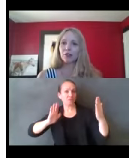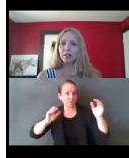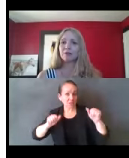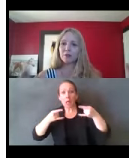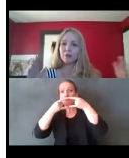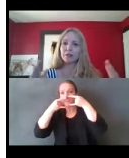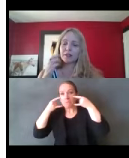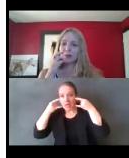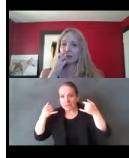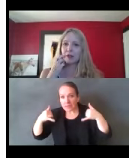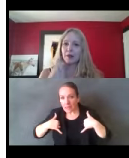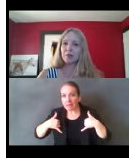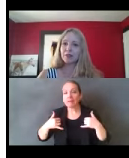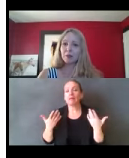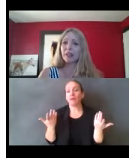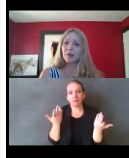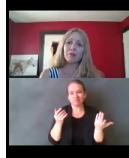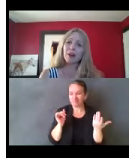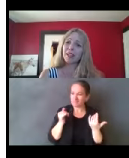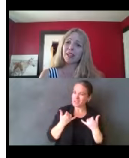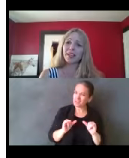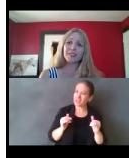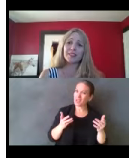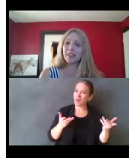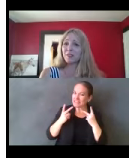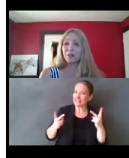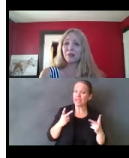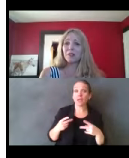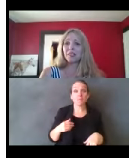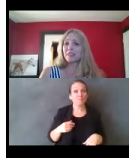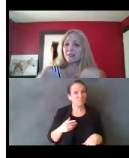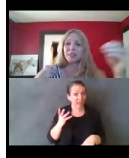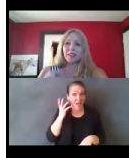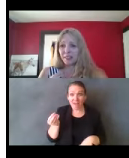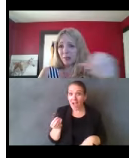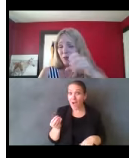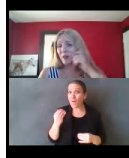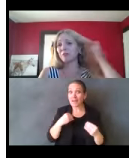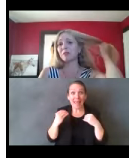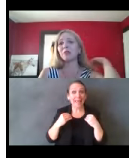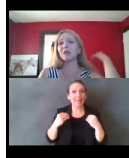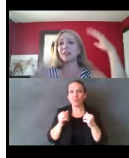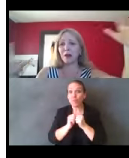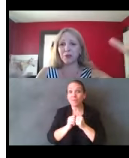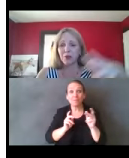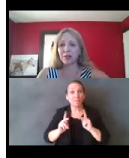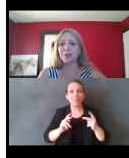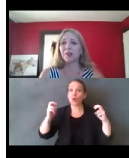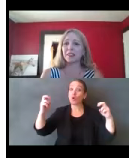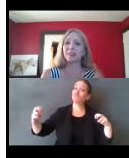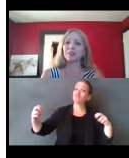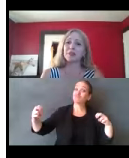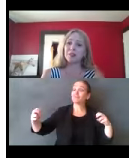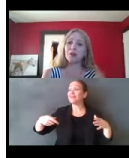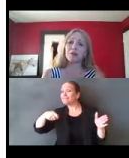apart or trying to give some distance, but still being together. I've gone and ate, doing those things, staying 6 feet away from someone at an outdoor